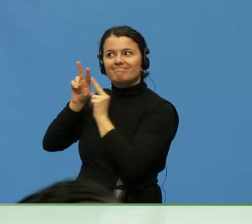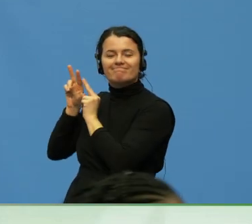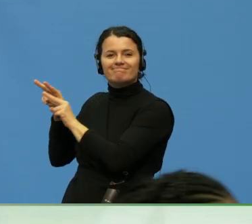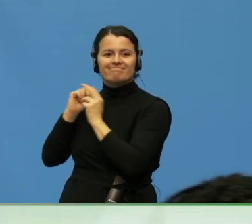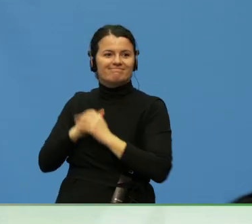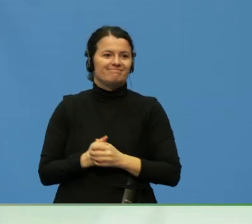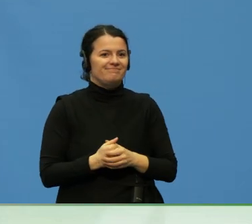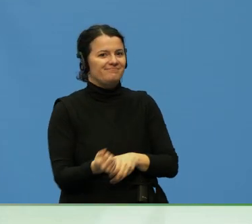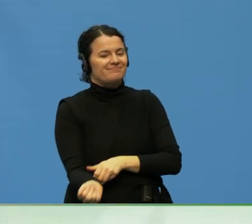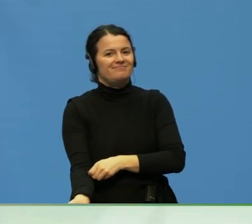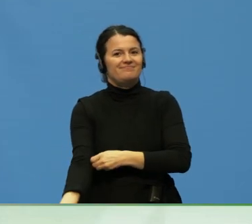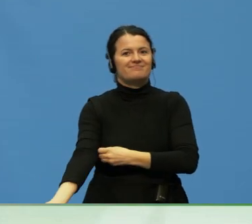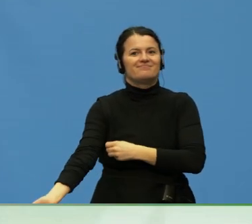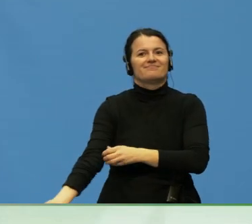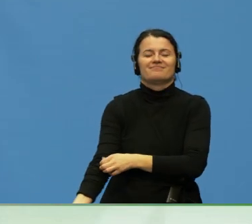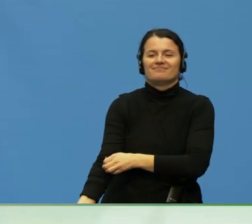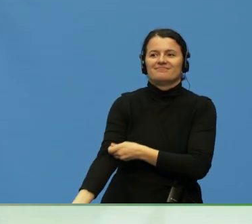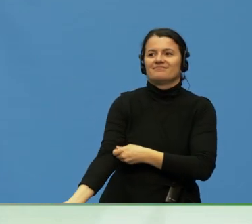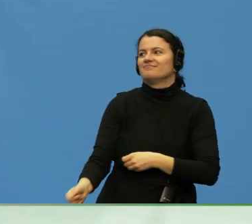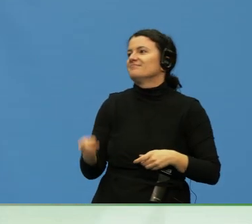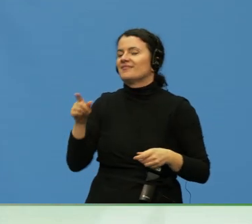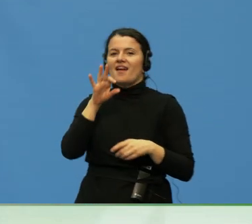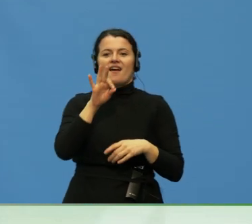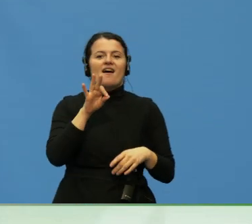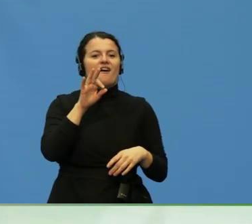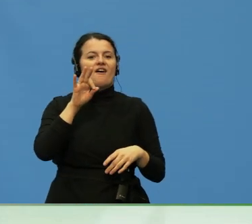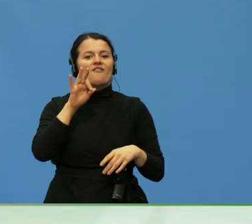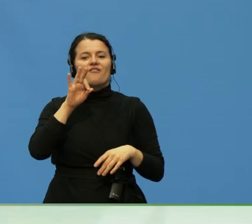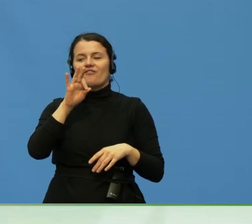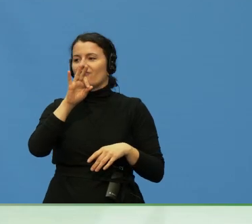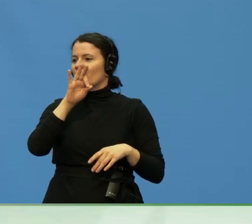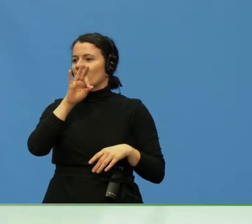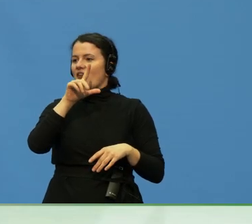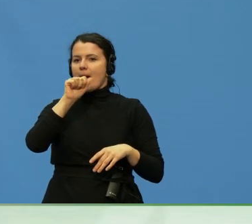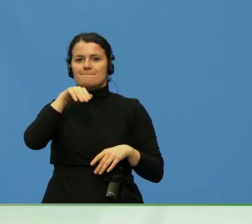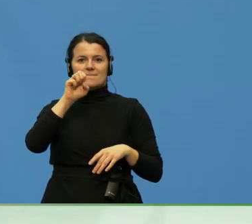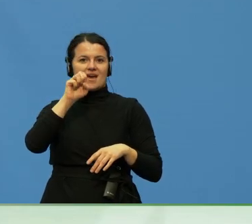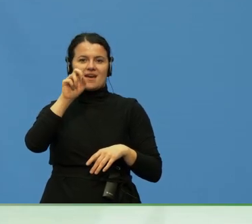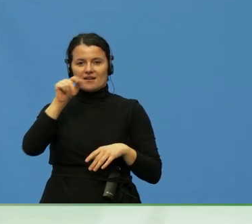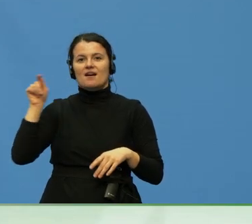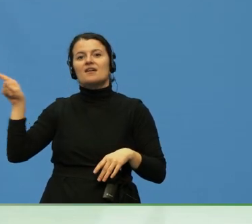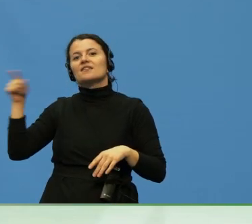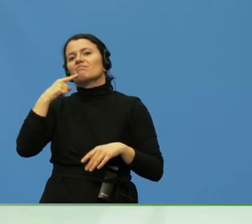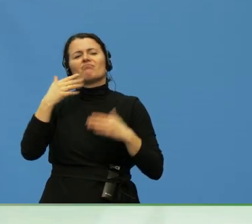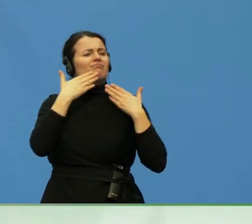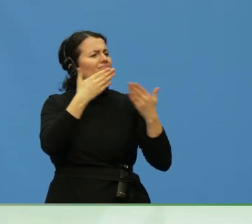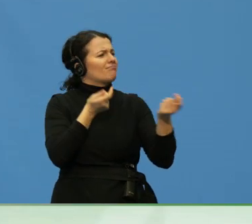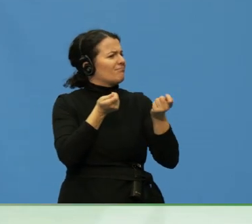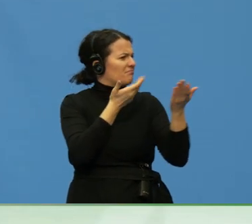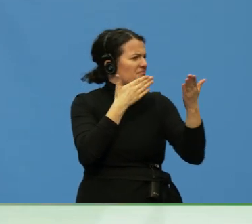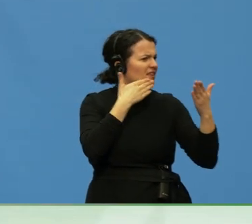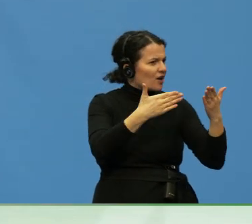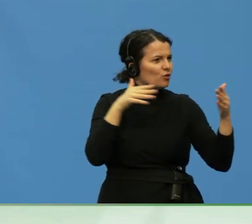Thank you so much, Yeti, for this introduction. You gave us quite some high mark that we have to reach and have to live